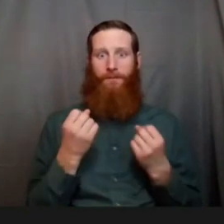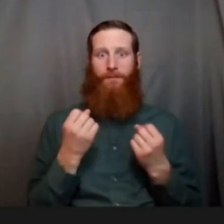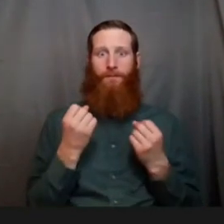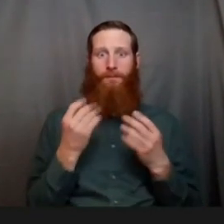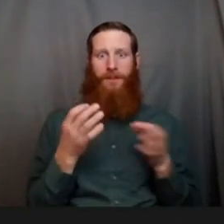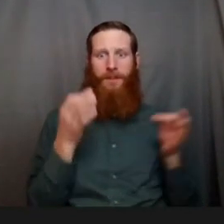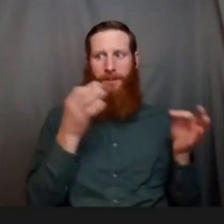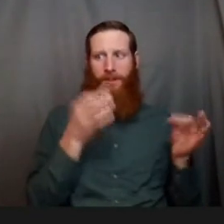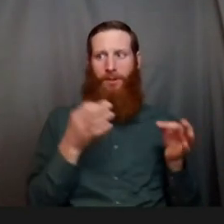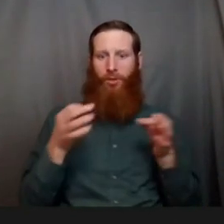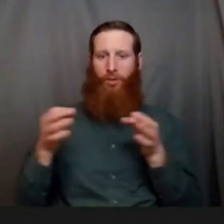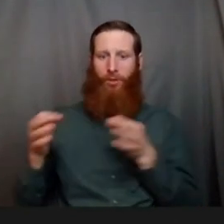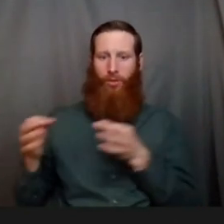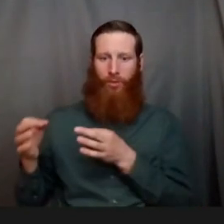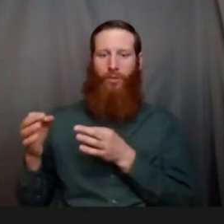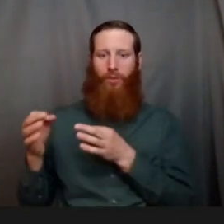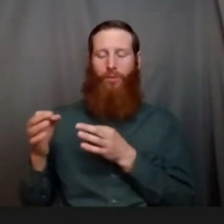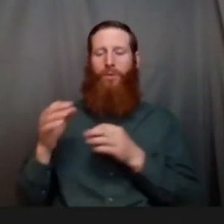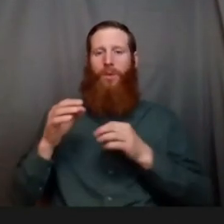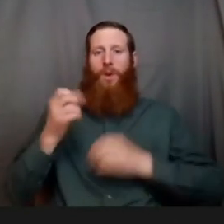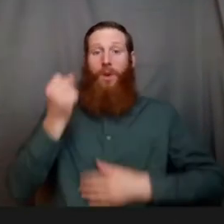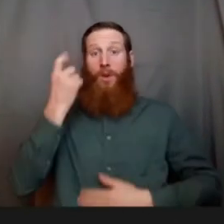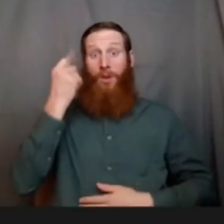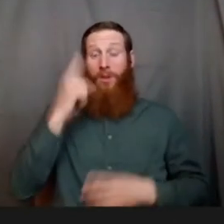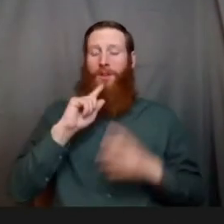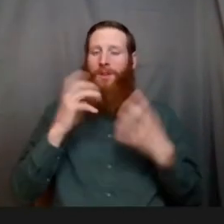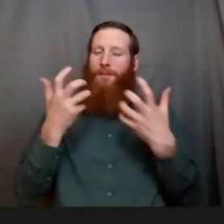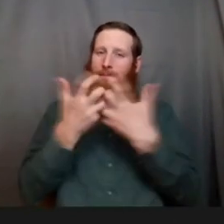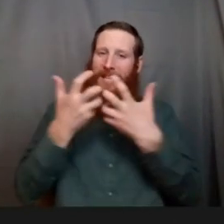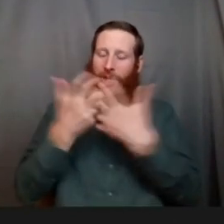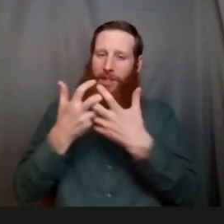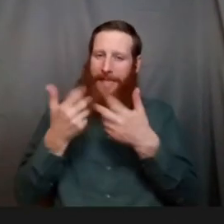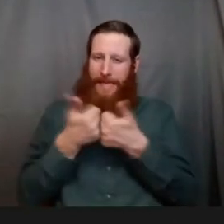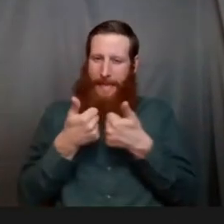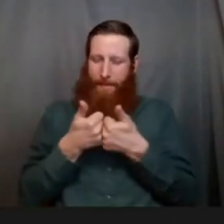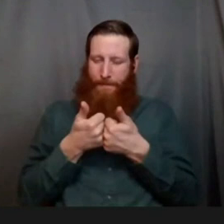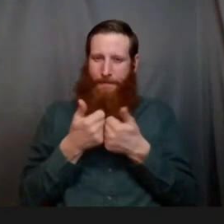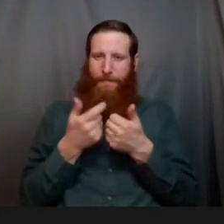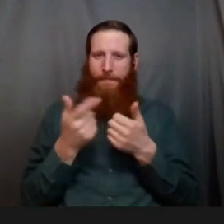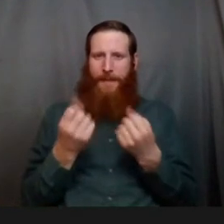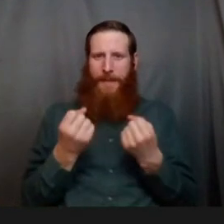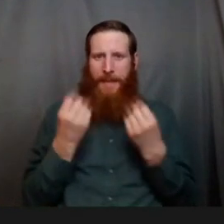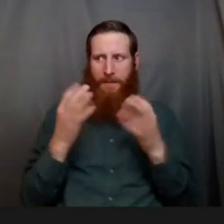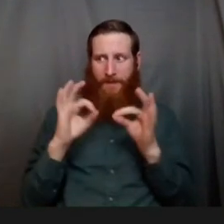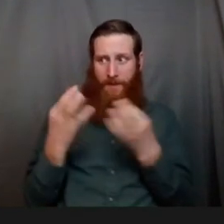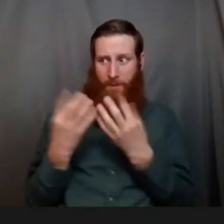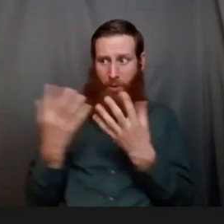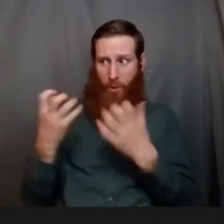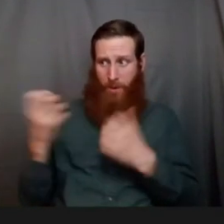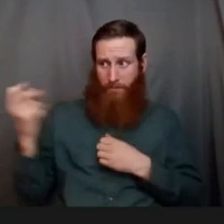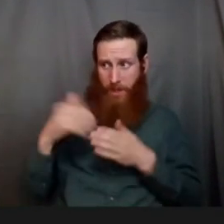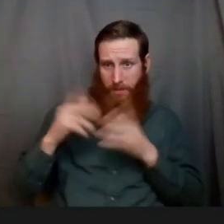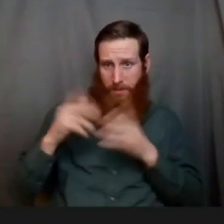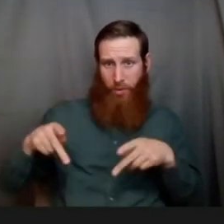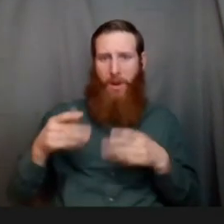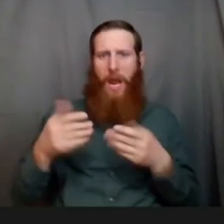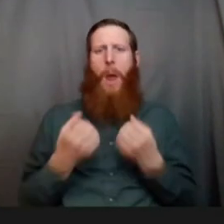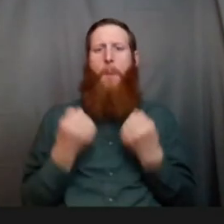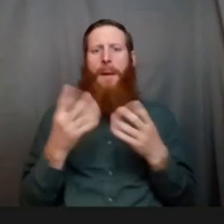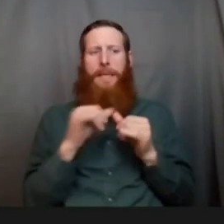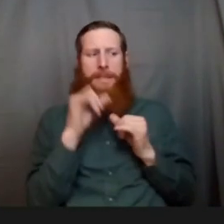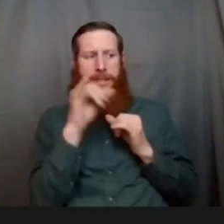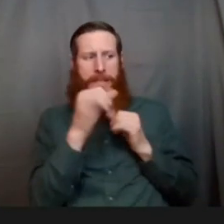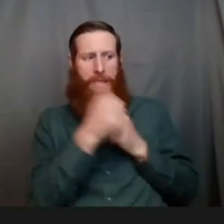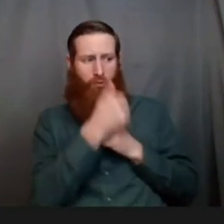again, it's going to be a matching game depending on how many families want to come back in person, how many want to stay remote, and then the staffing,